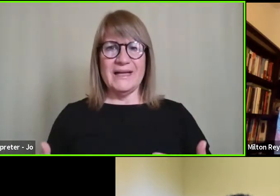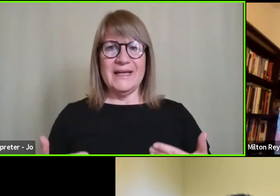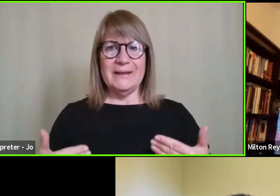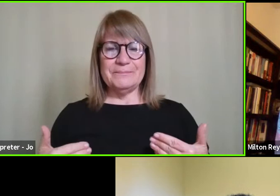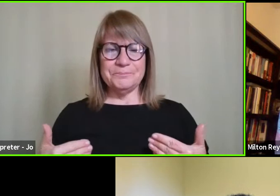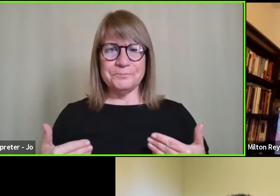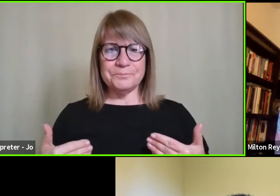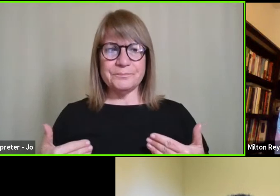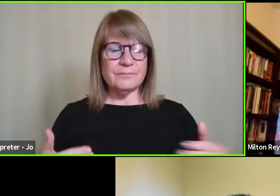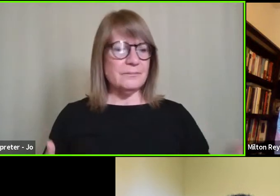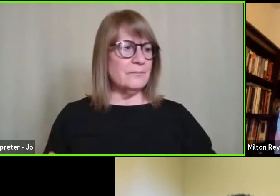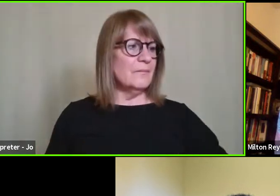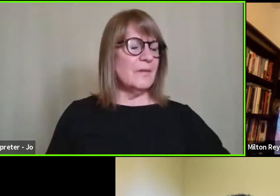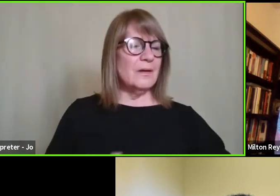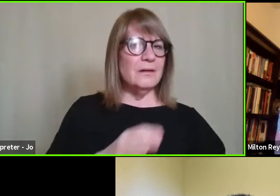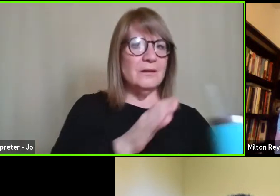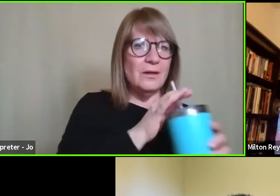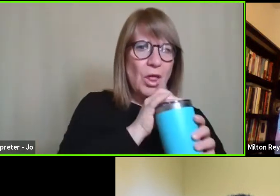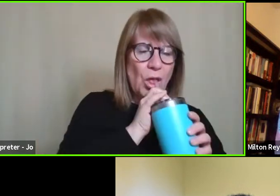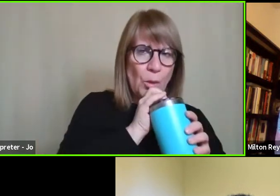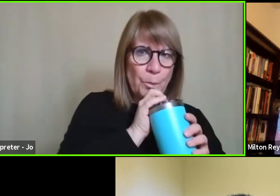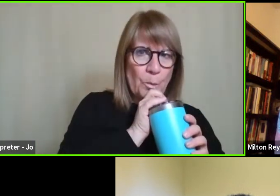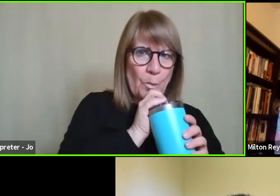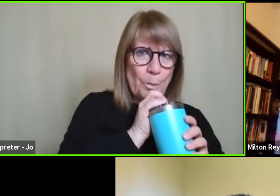site of um